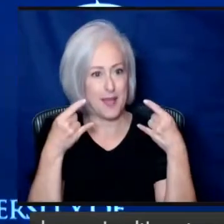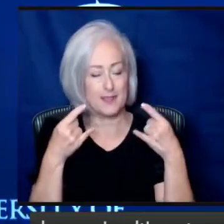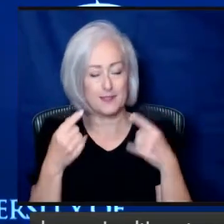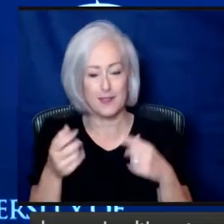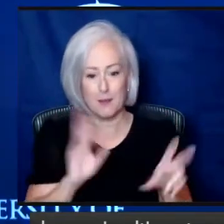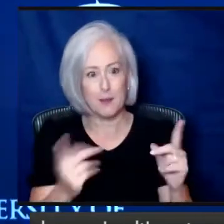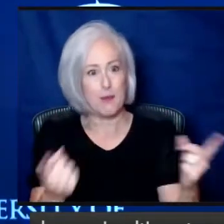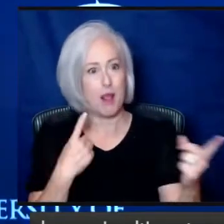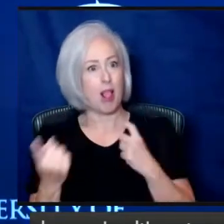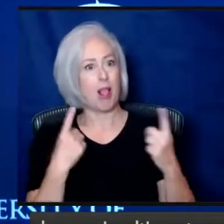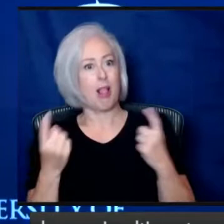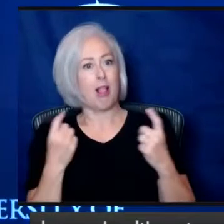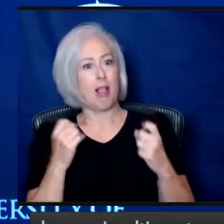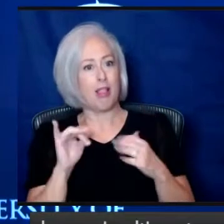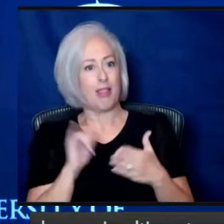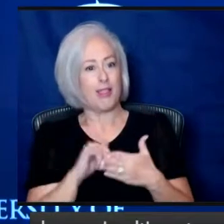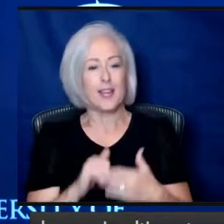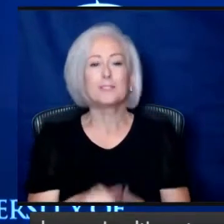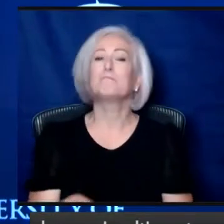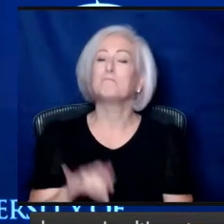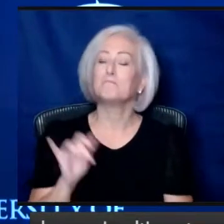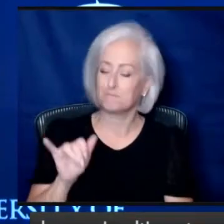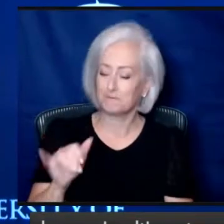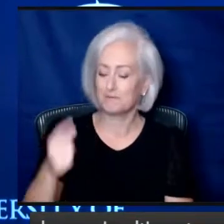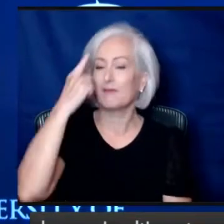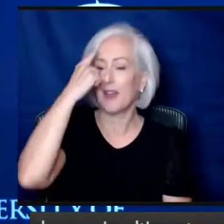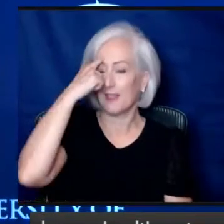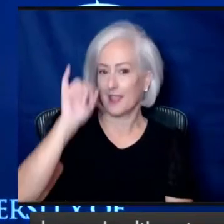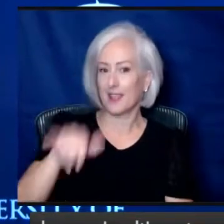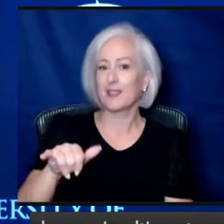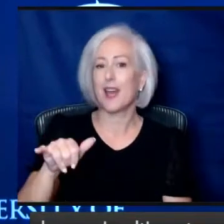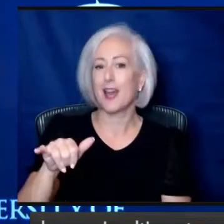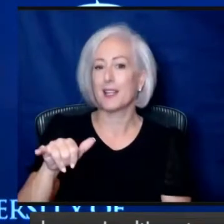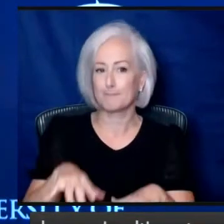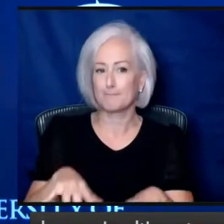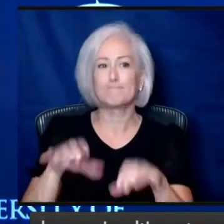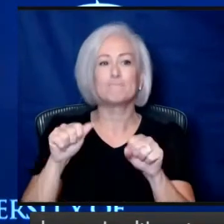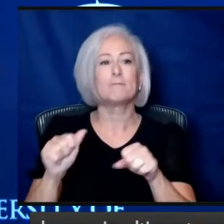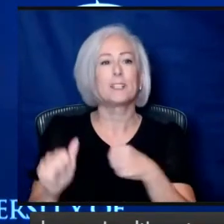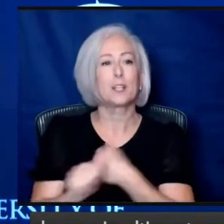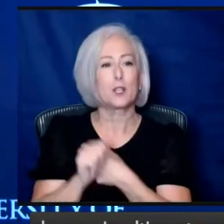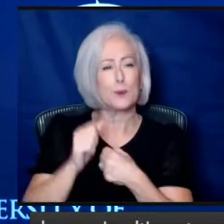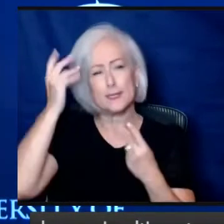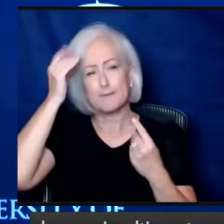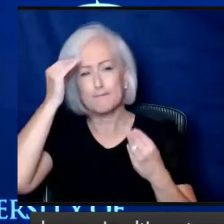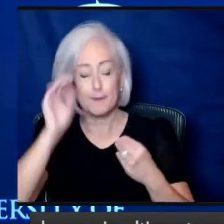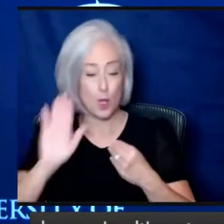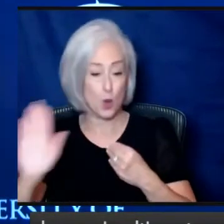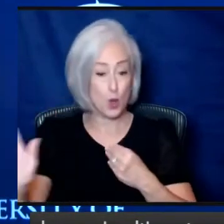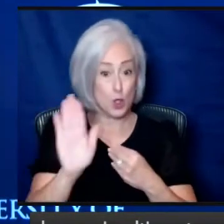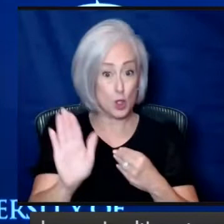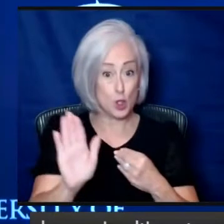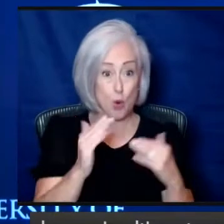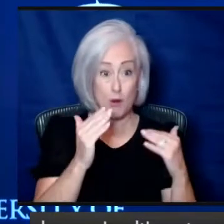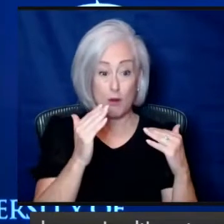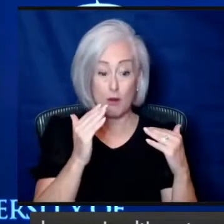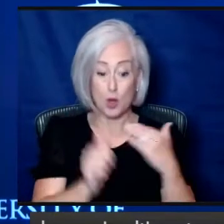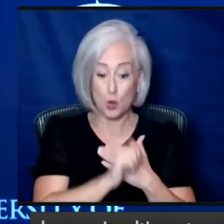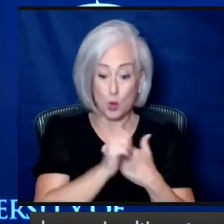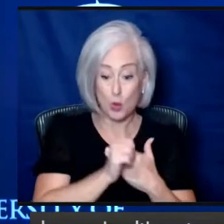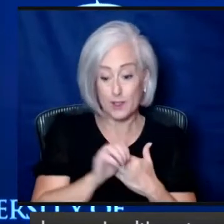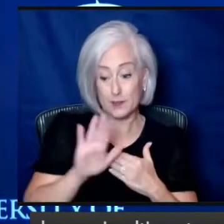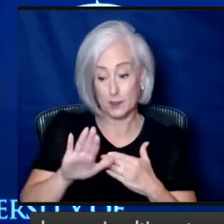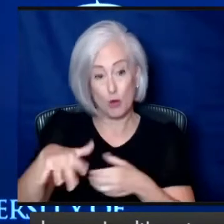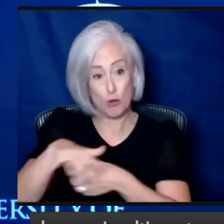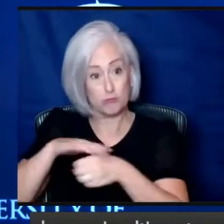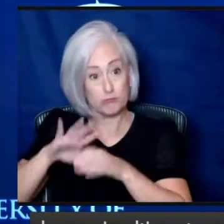So yeah, again, I think it's taking that risk into account, understanding your risk, your bubble's risk. Are there people